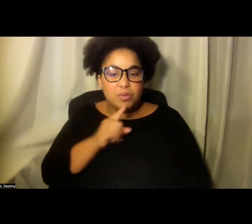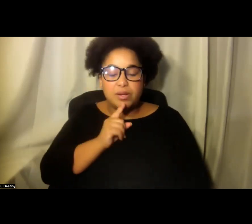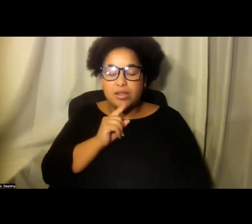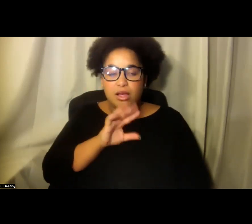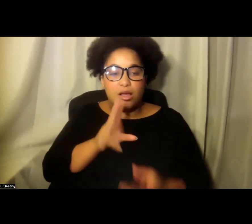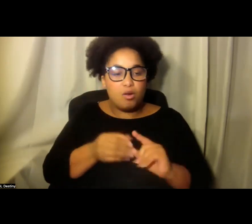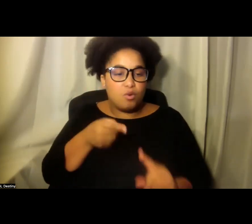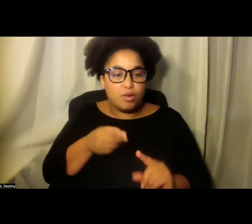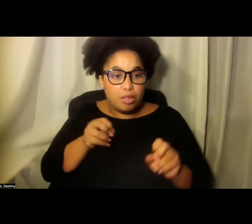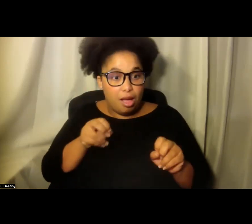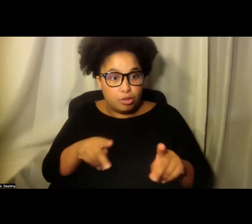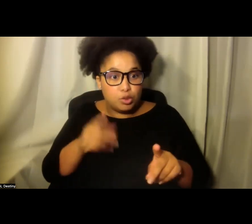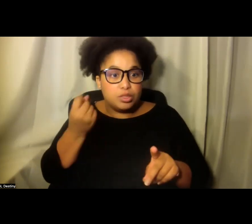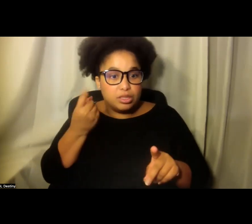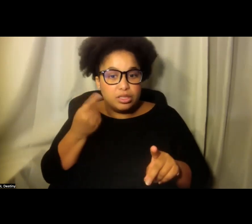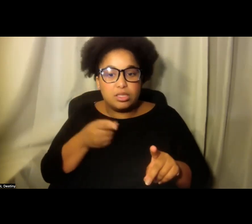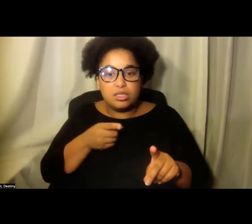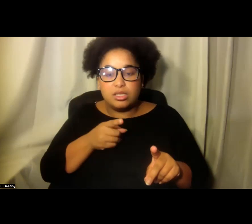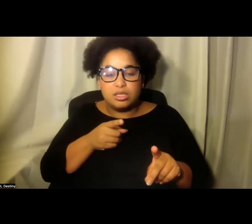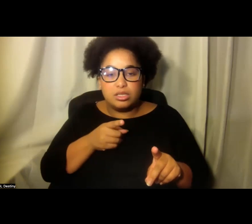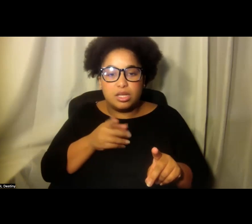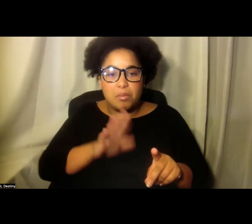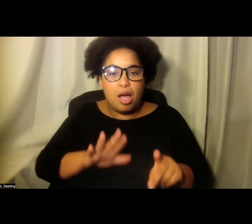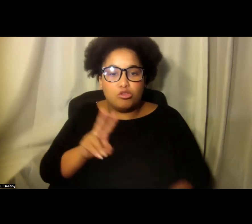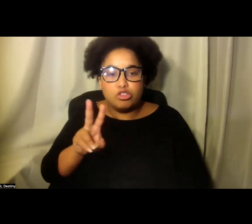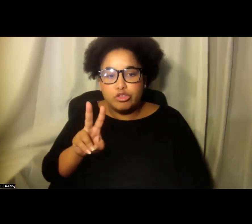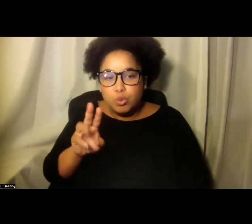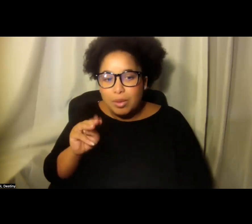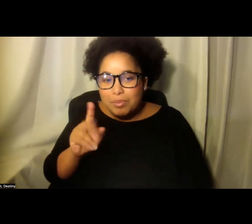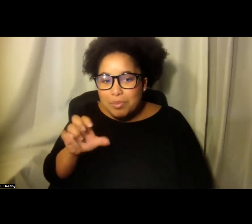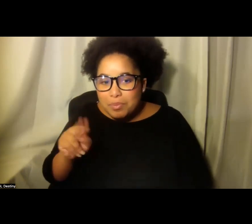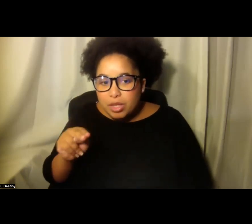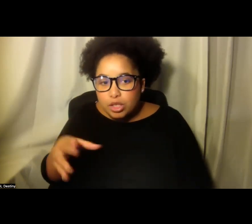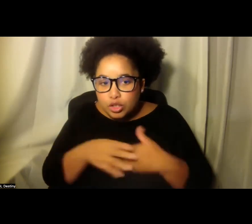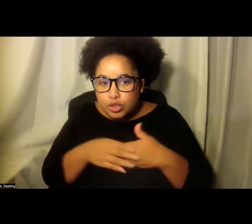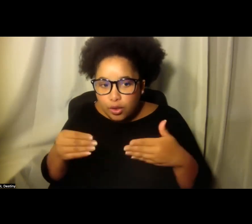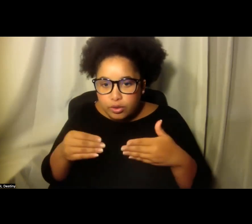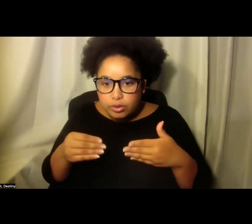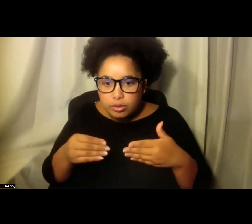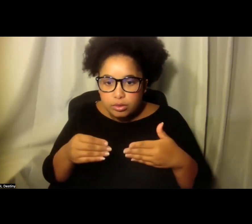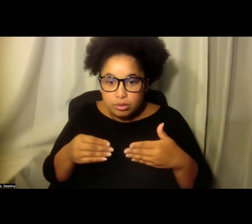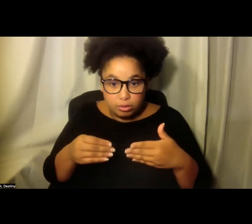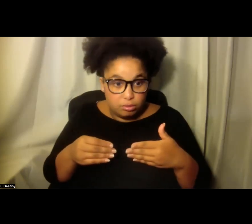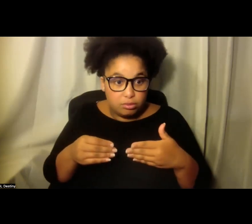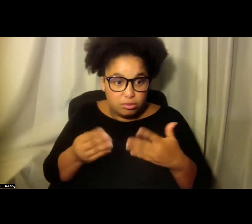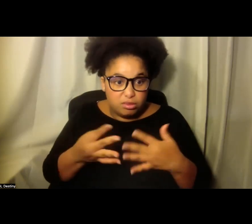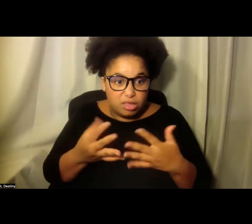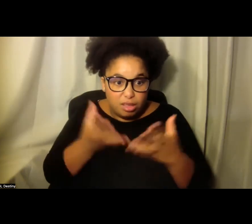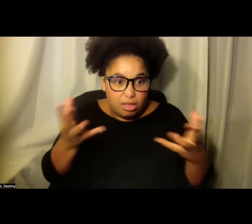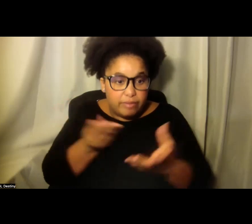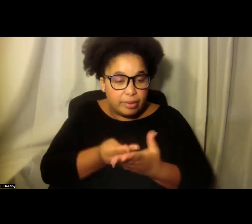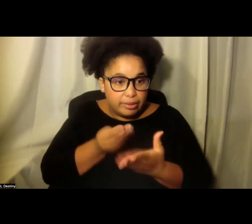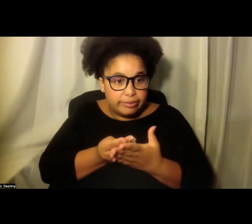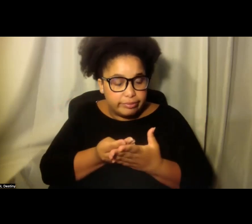overall opportunity is right around $2 million, which is, obviously very significant.